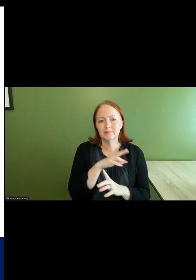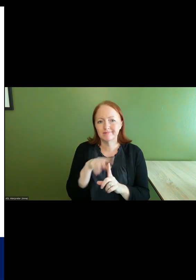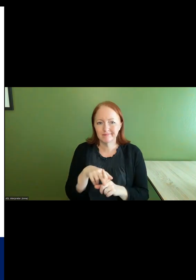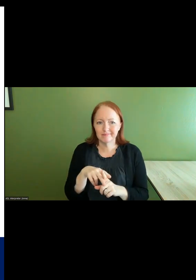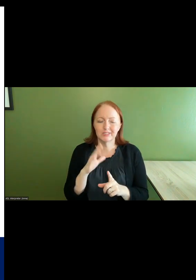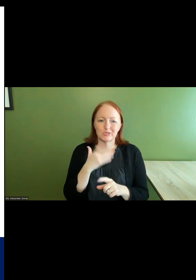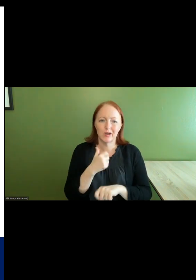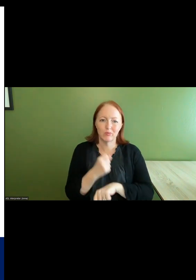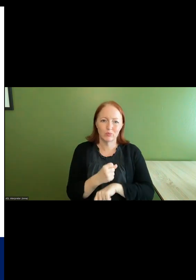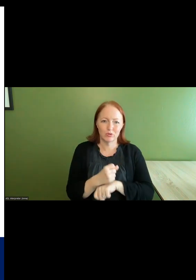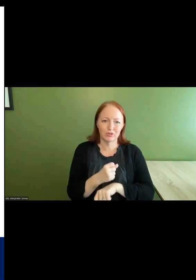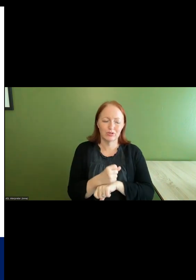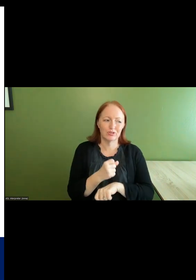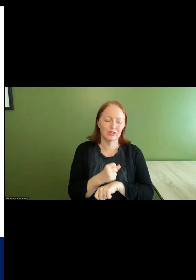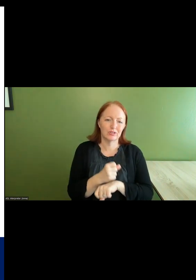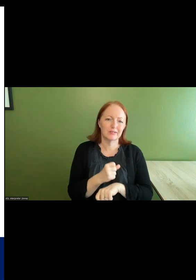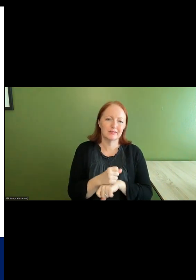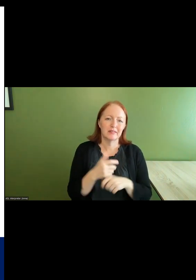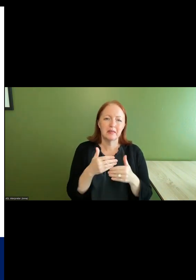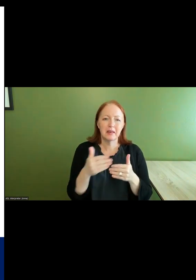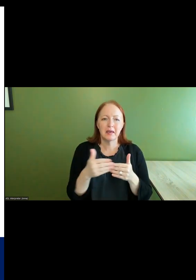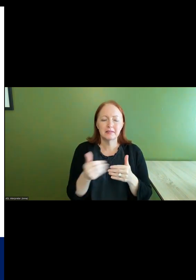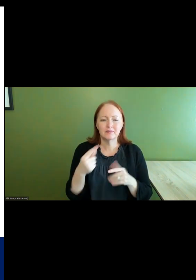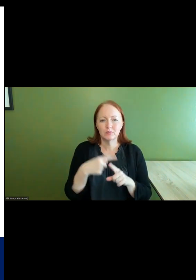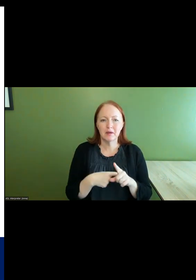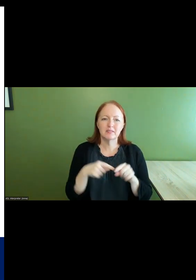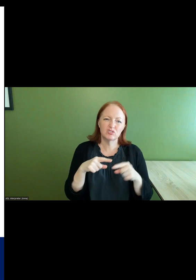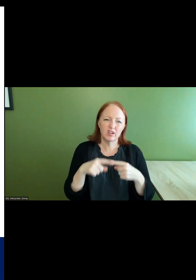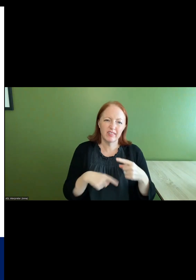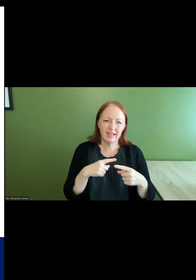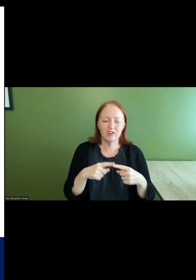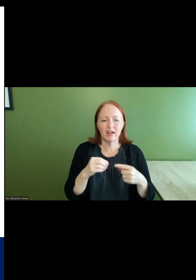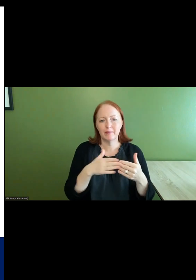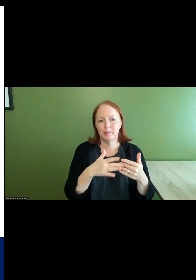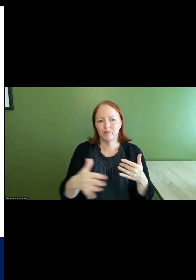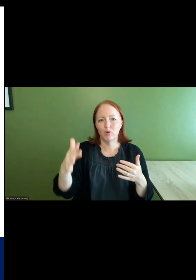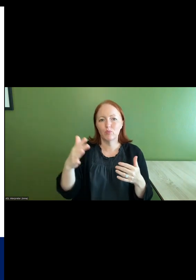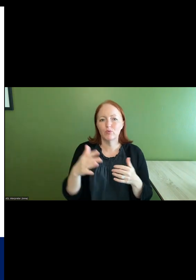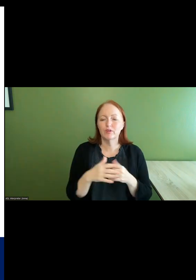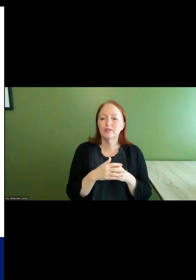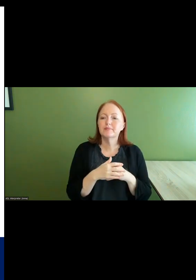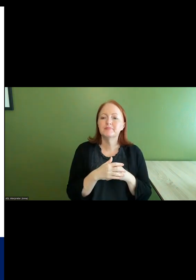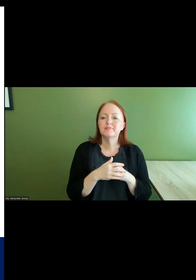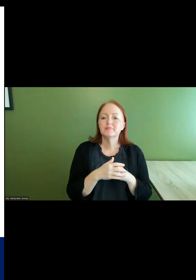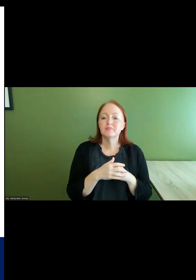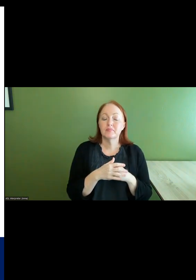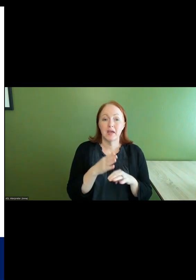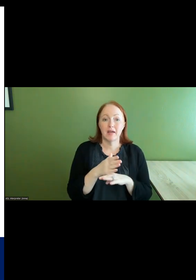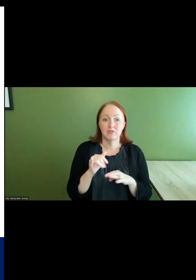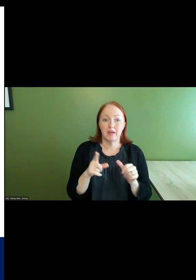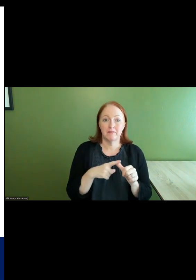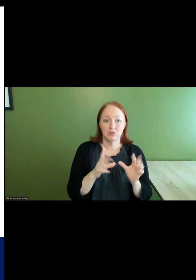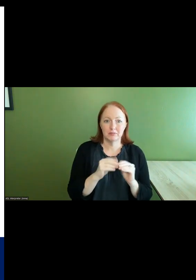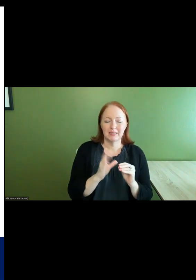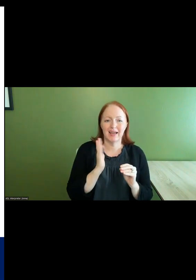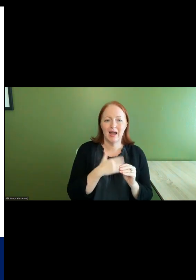work throughout the next couple of months, throughout the year, and moving forward. And so since that first meeting, our